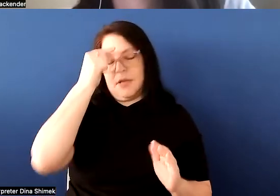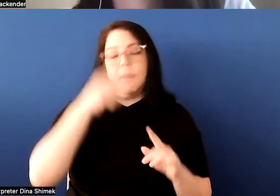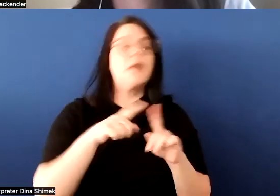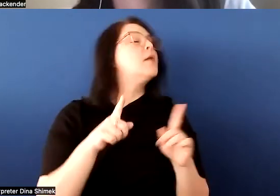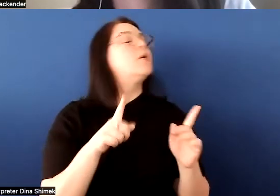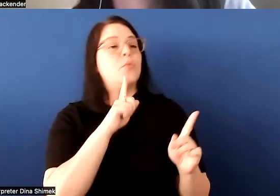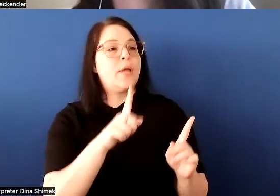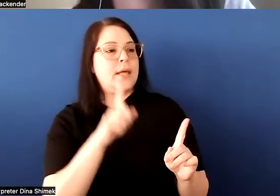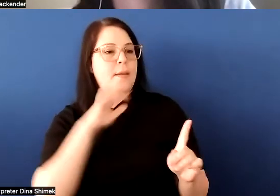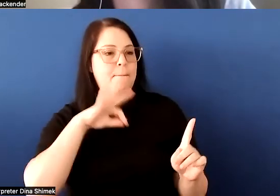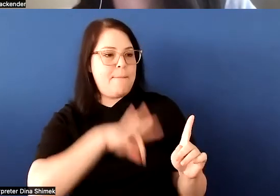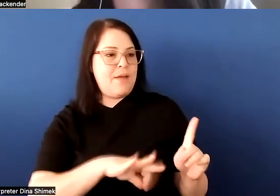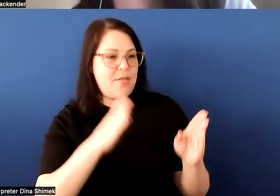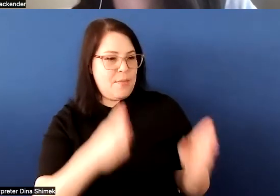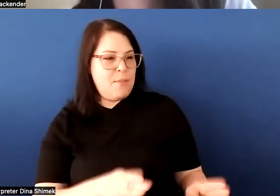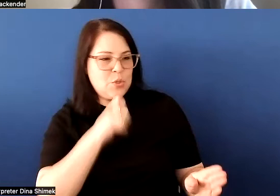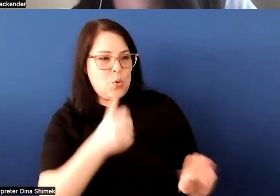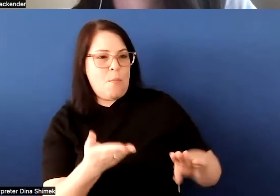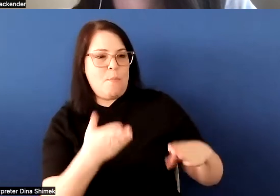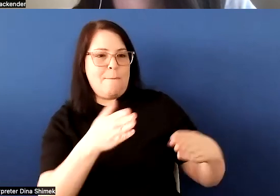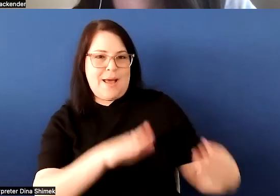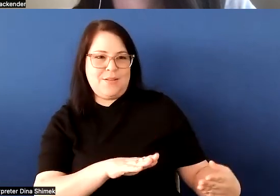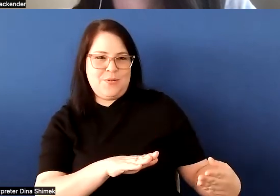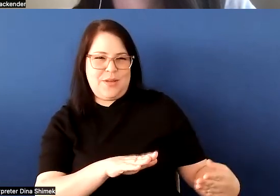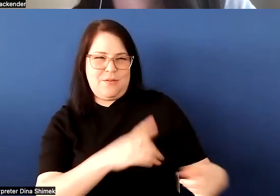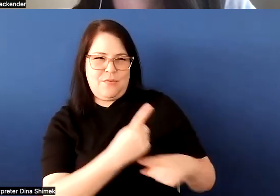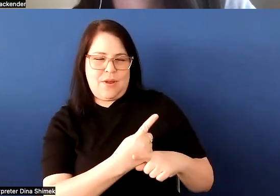if the person passes, is for somebody else, right? So,